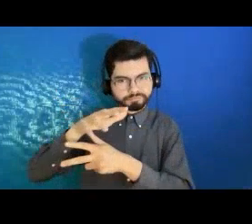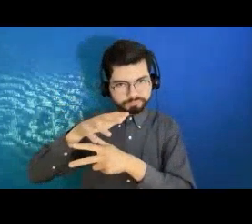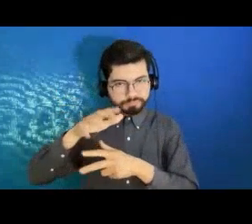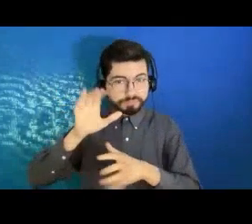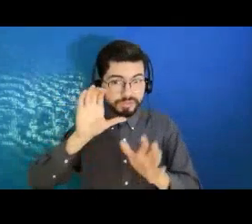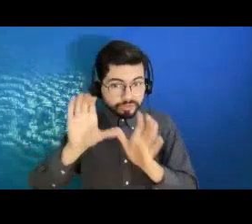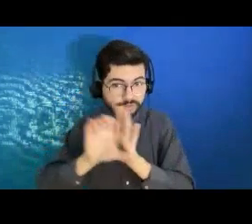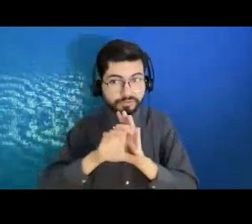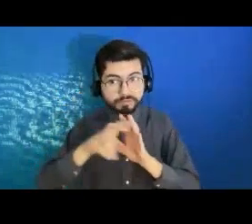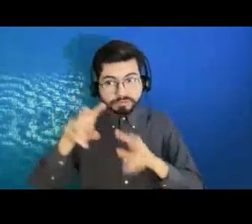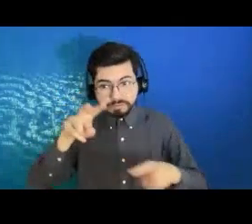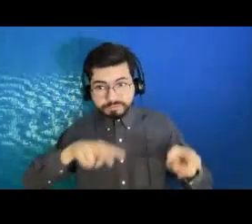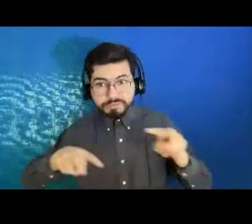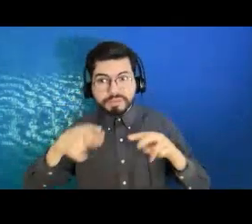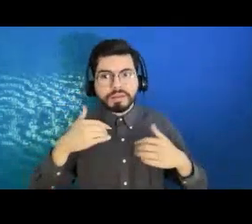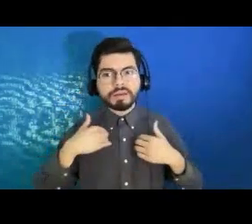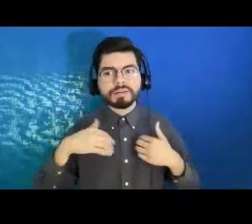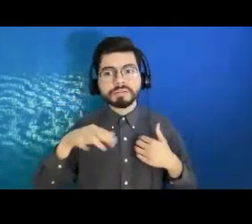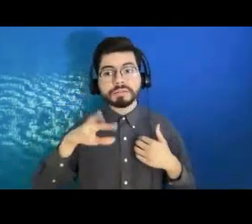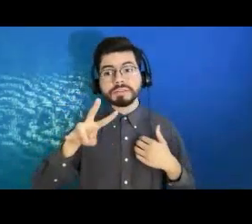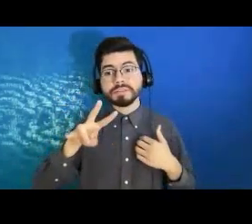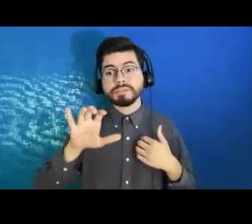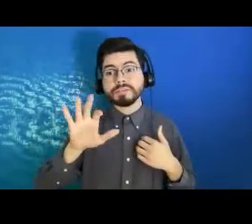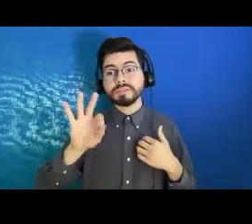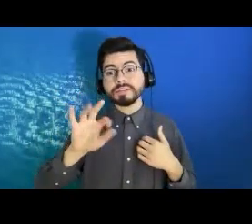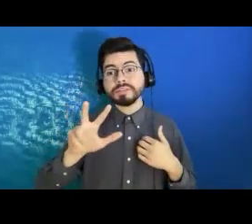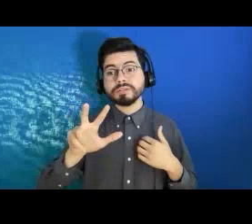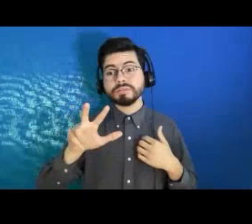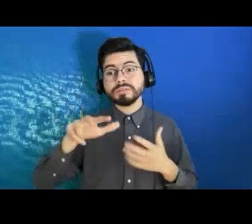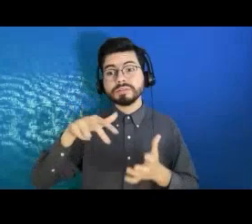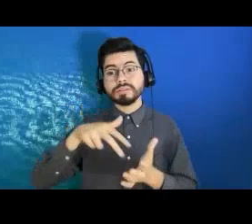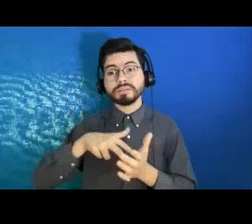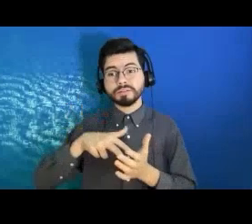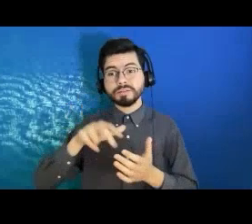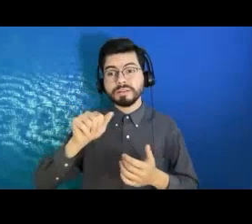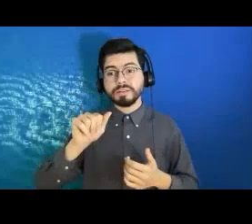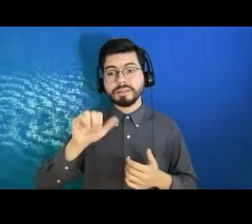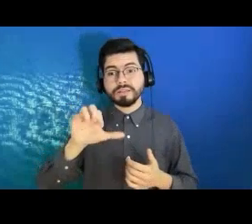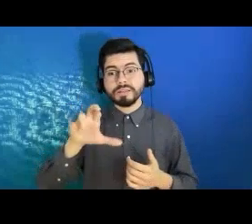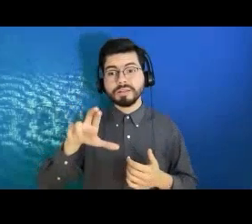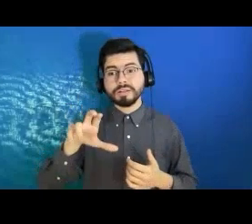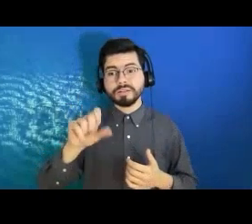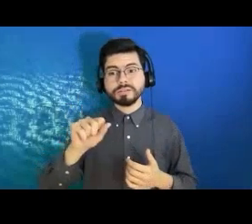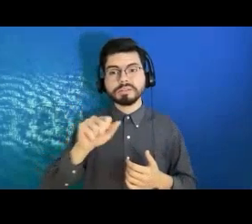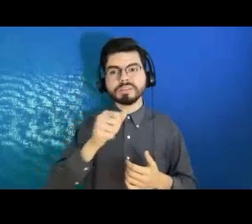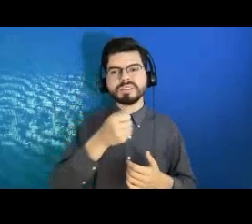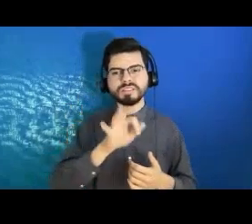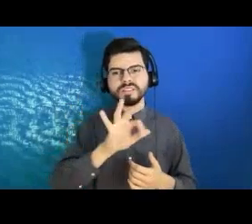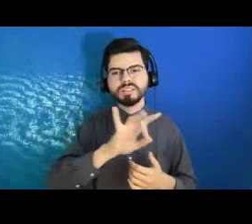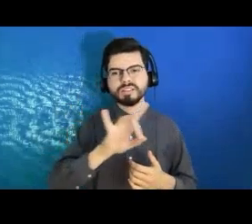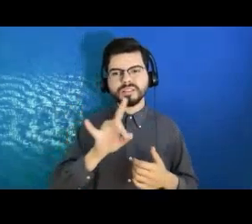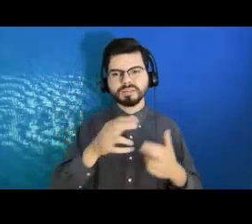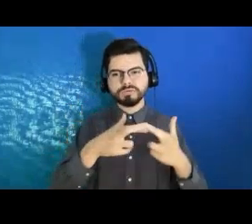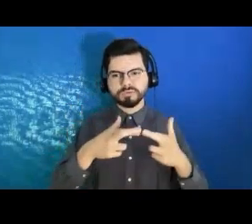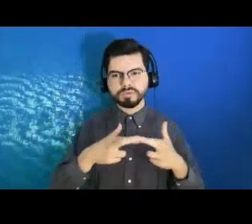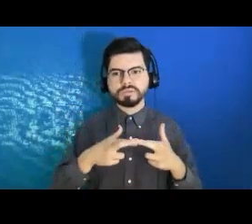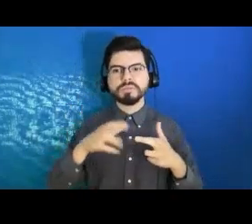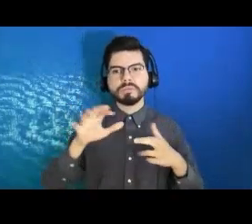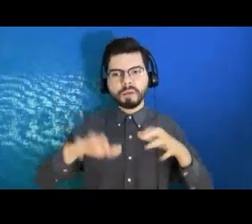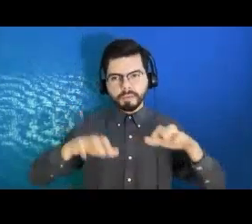Like I said, we have 793,000 acres of 1988 regen scattered around the